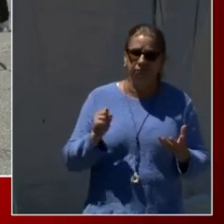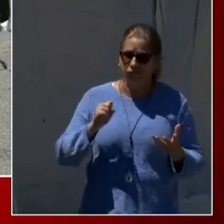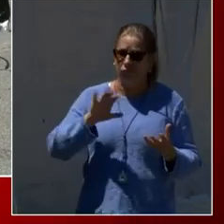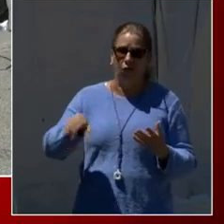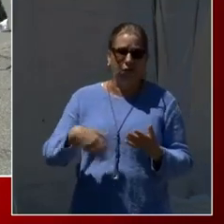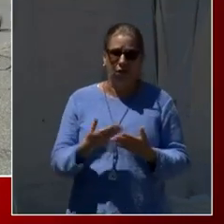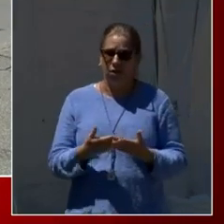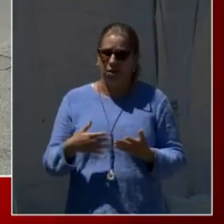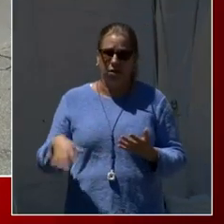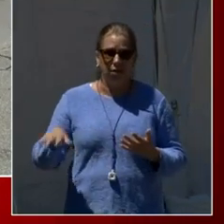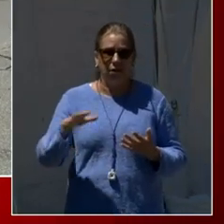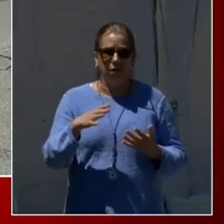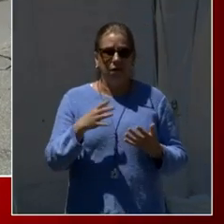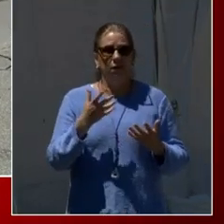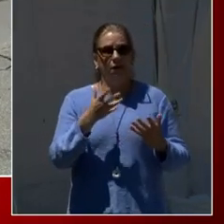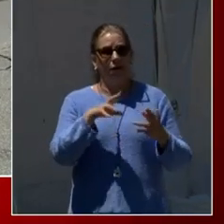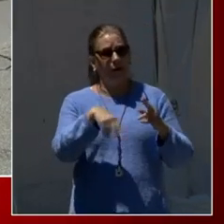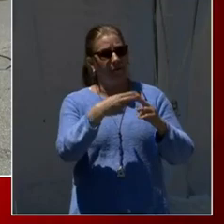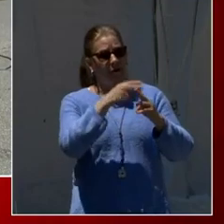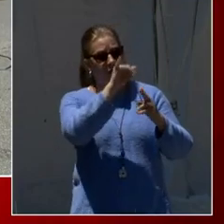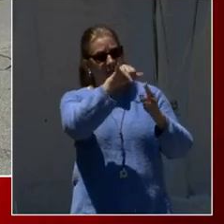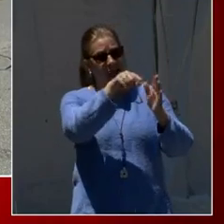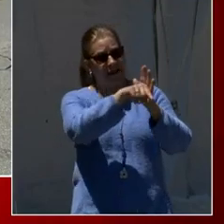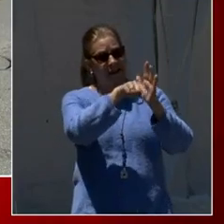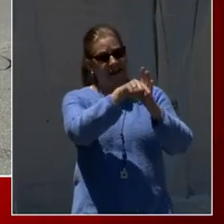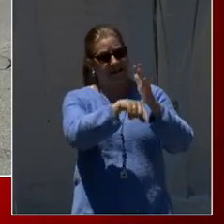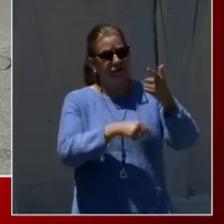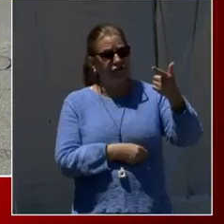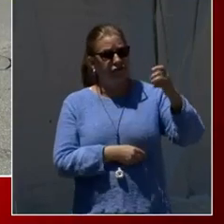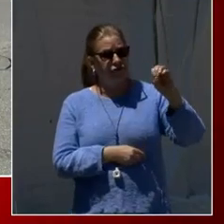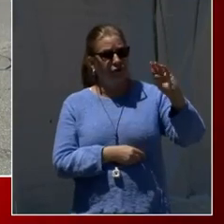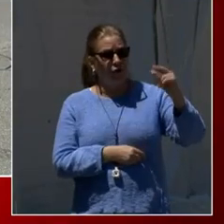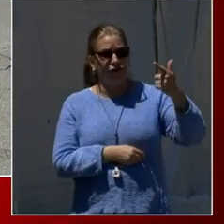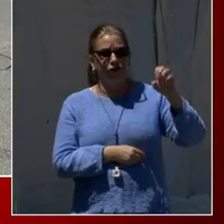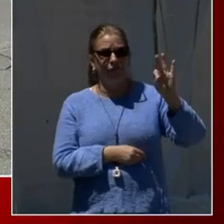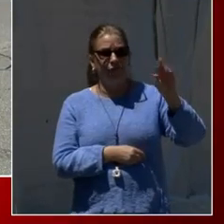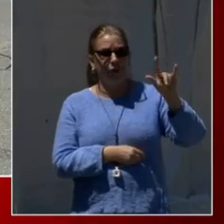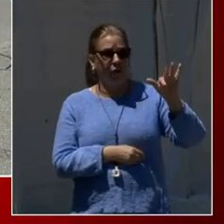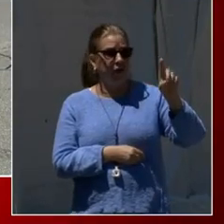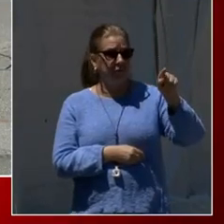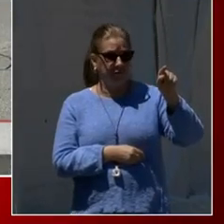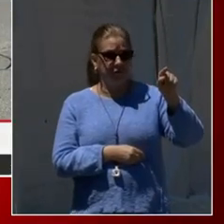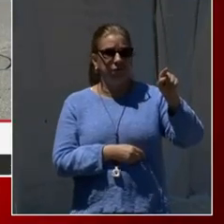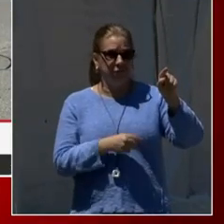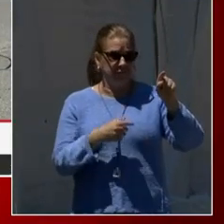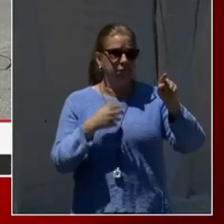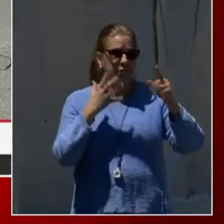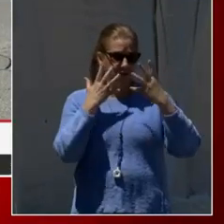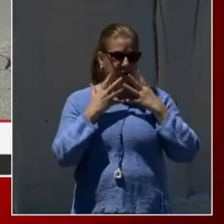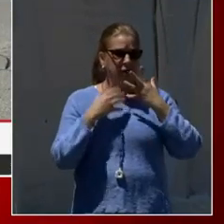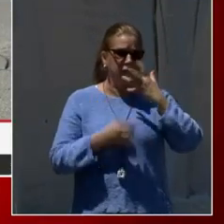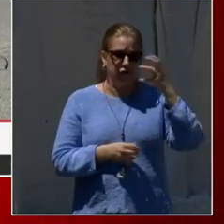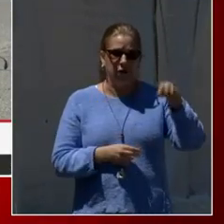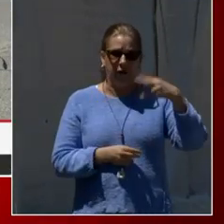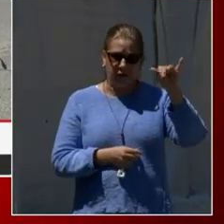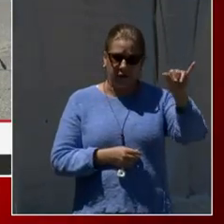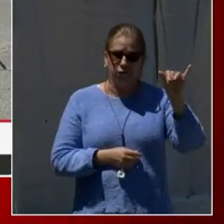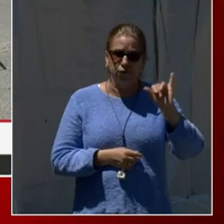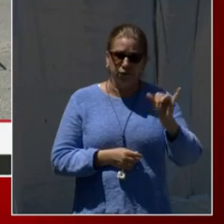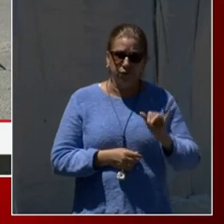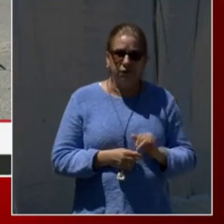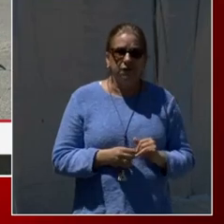the killing of George Floyd. They're very and very empathetic, but also they don't want their city torn